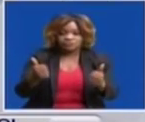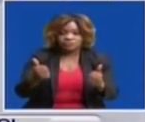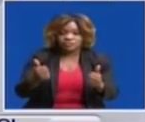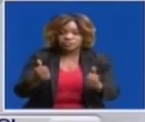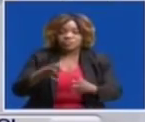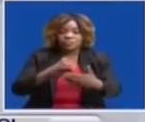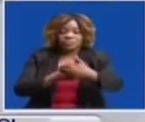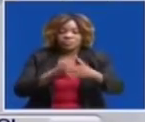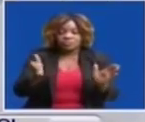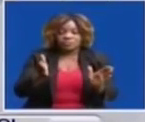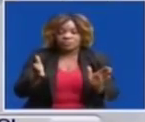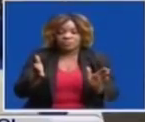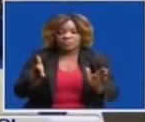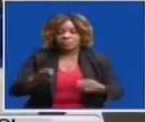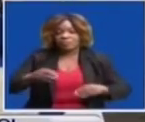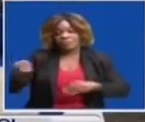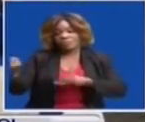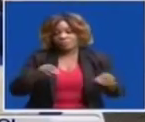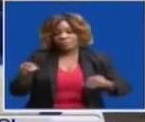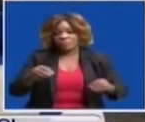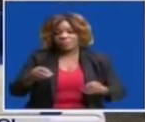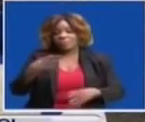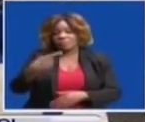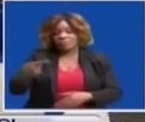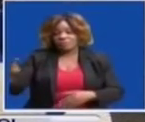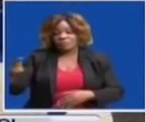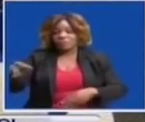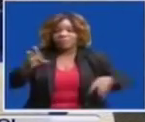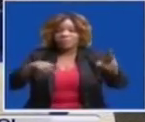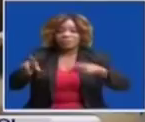goods, people, and the means of transport,